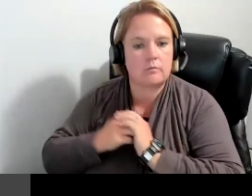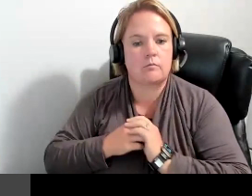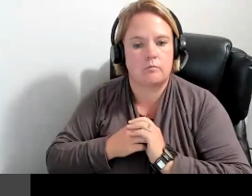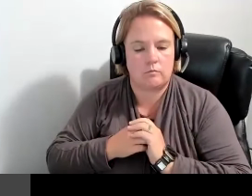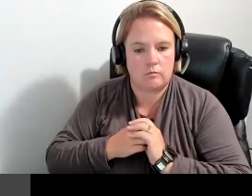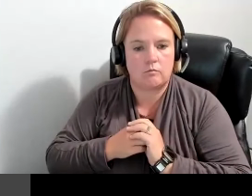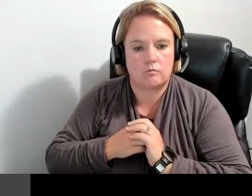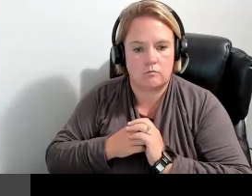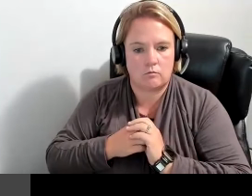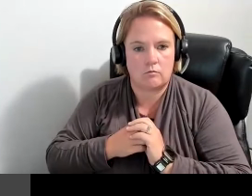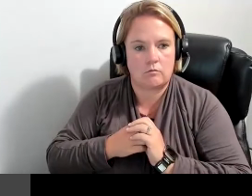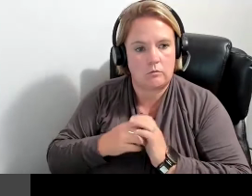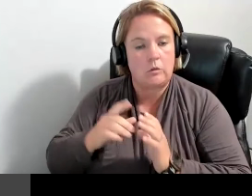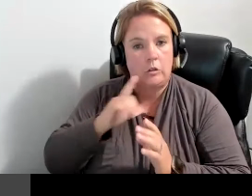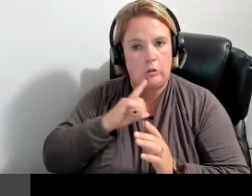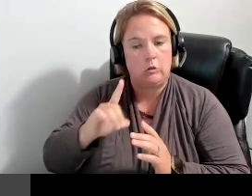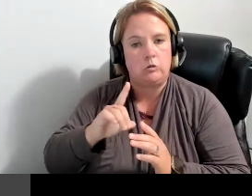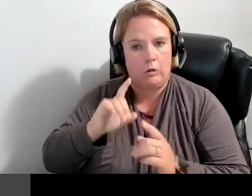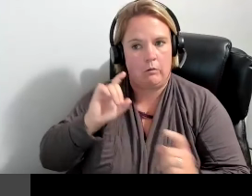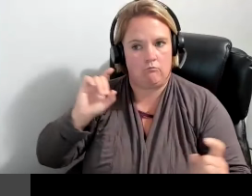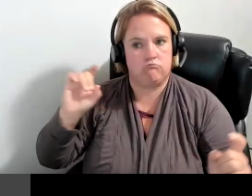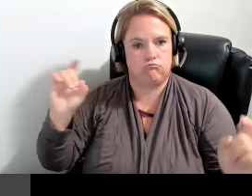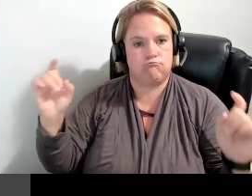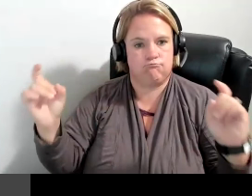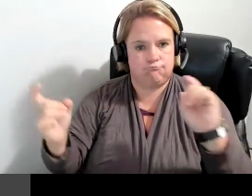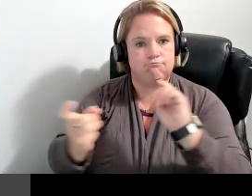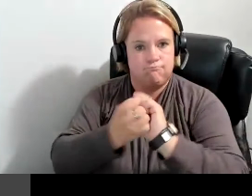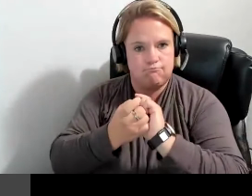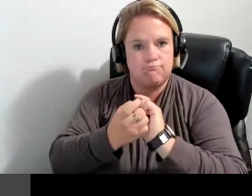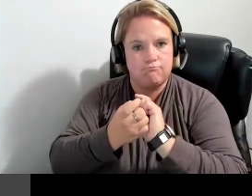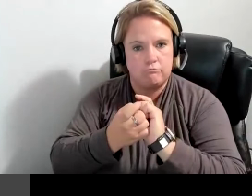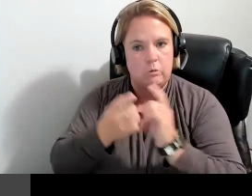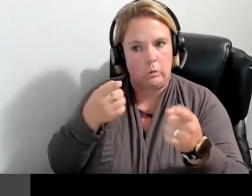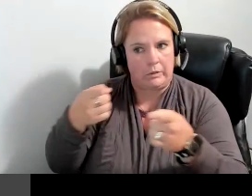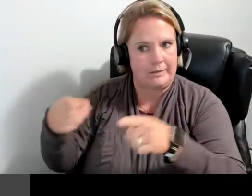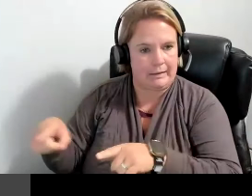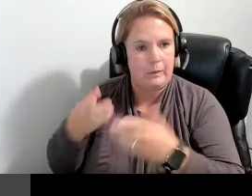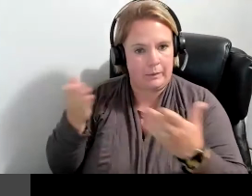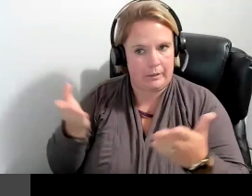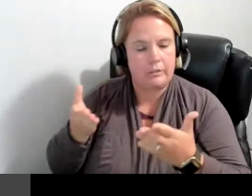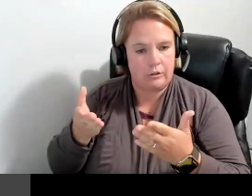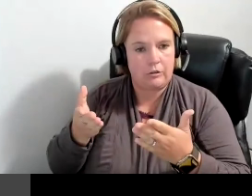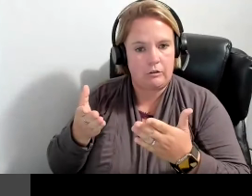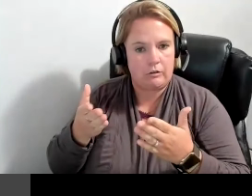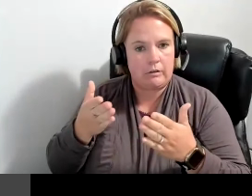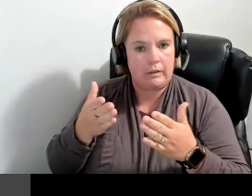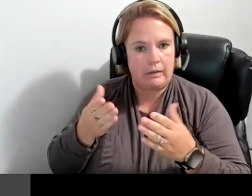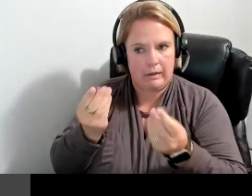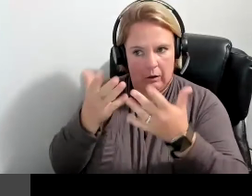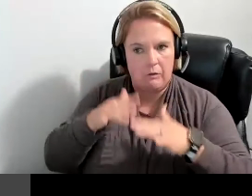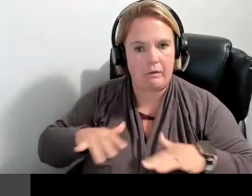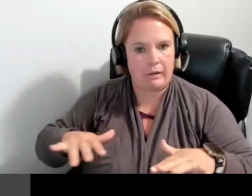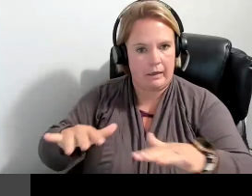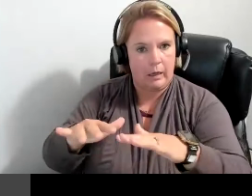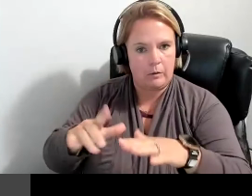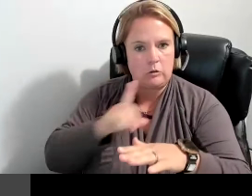And it's definitely been an evolution over the years of how our work has evolved and the way that our campus has,